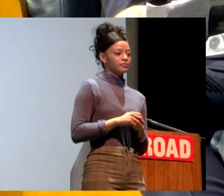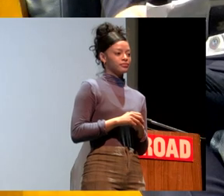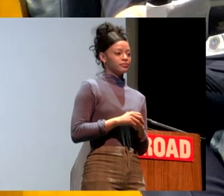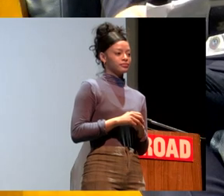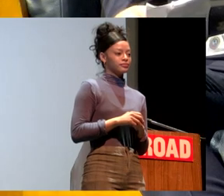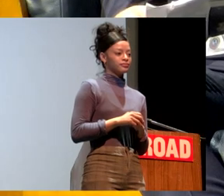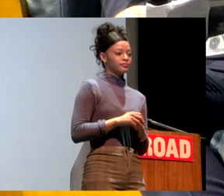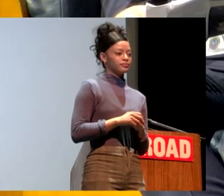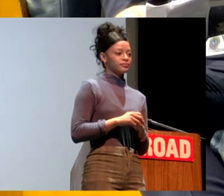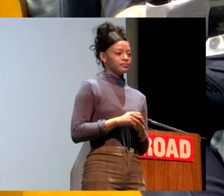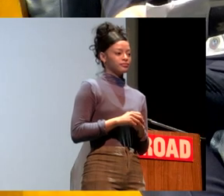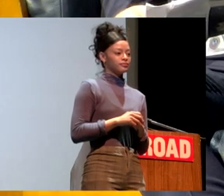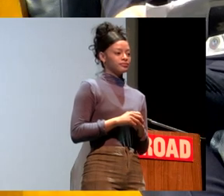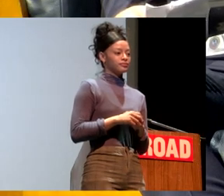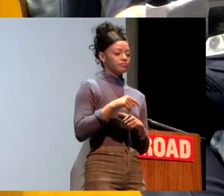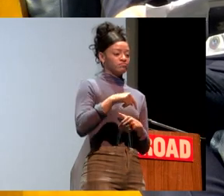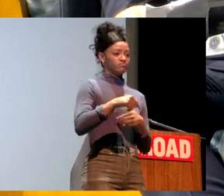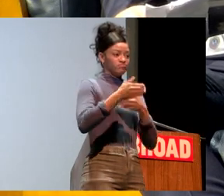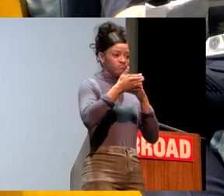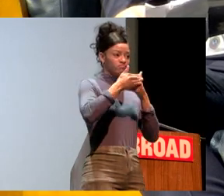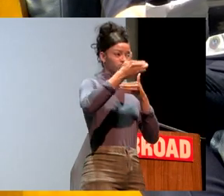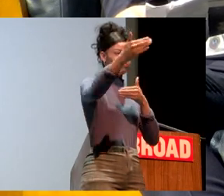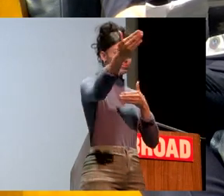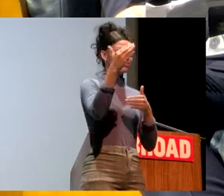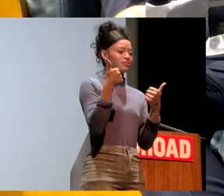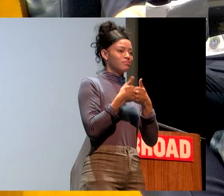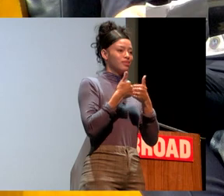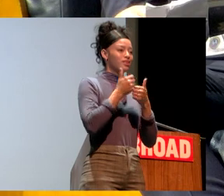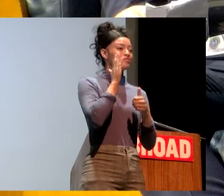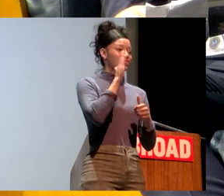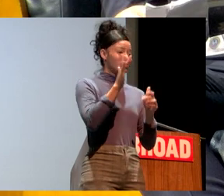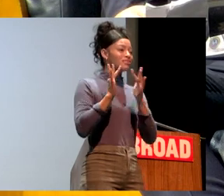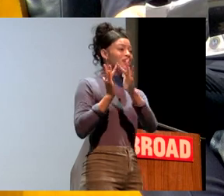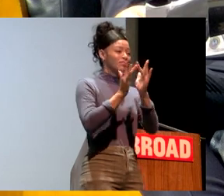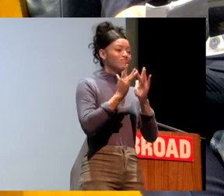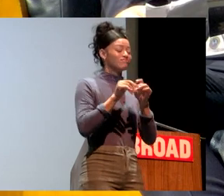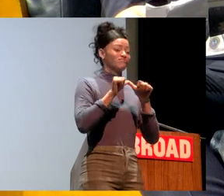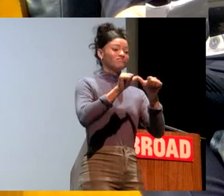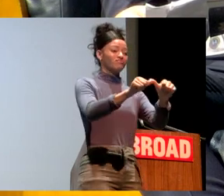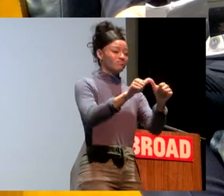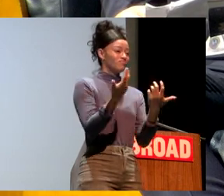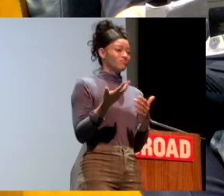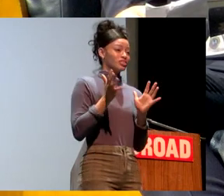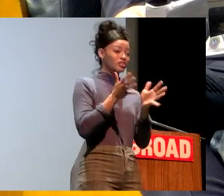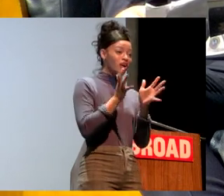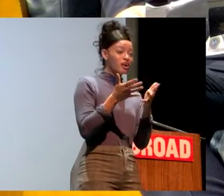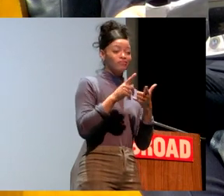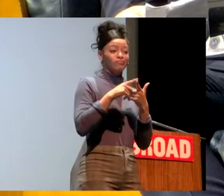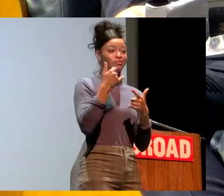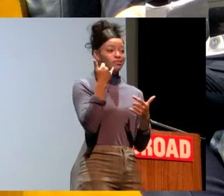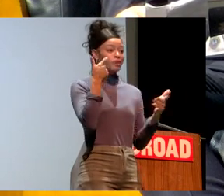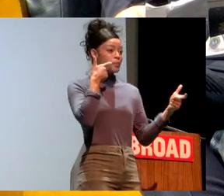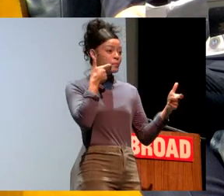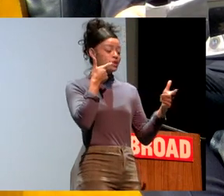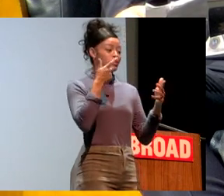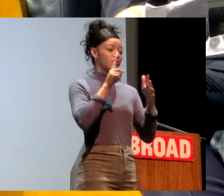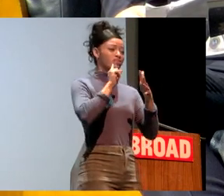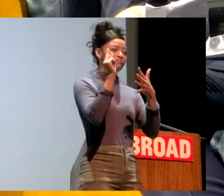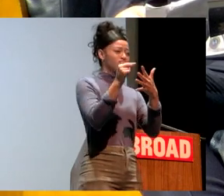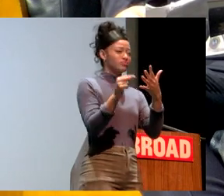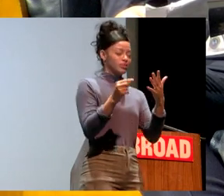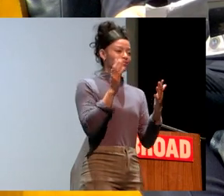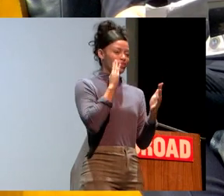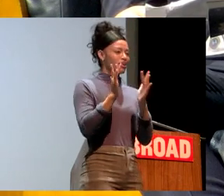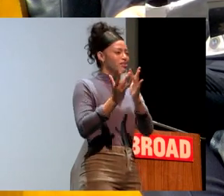a lot deeper than these mainstream big games and these big stories the media is making about, like, there's amazing, you know,